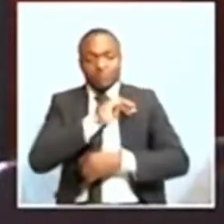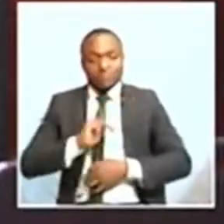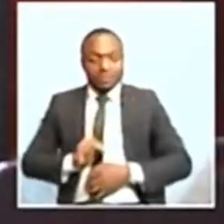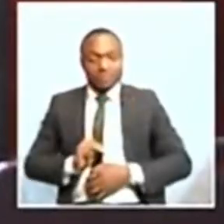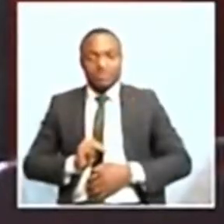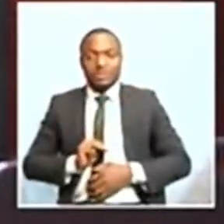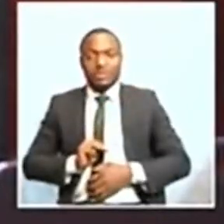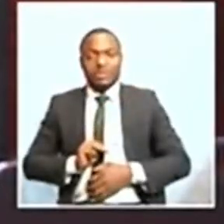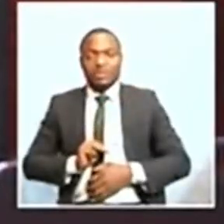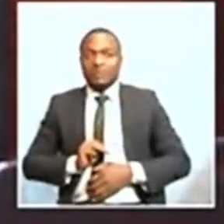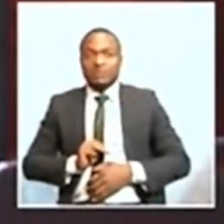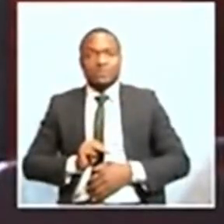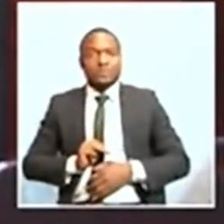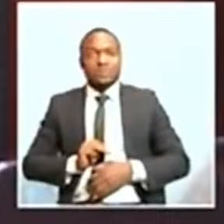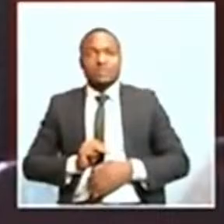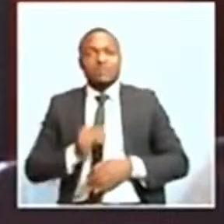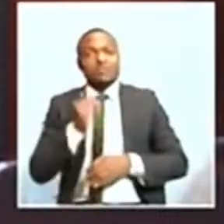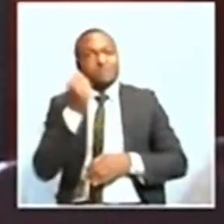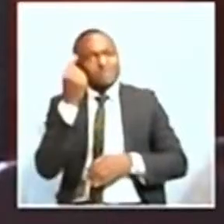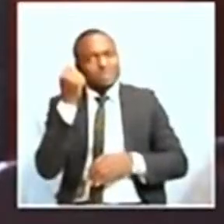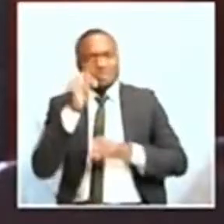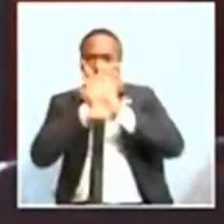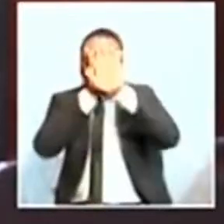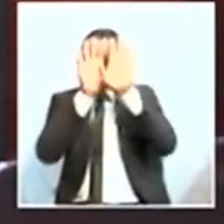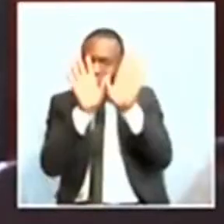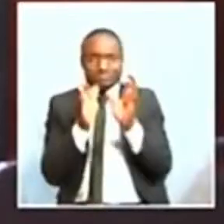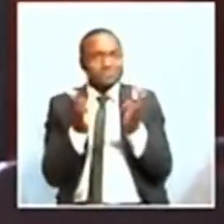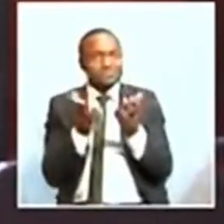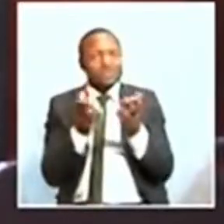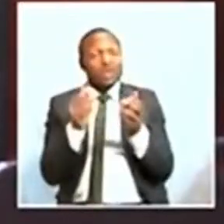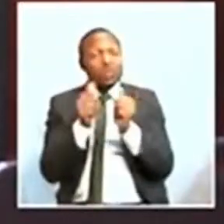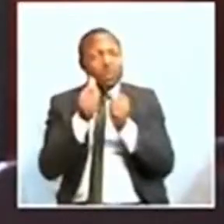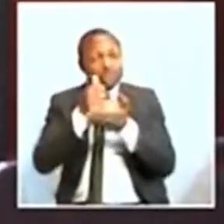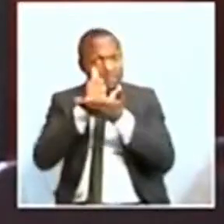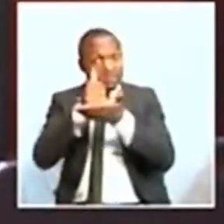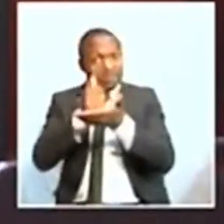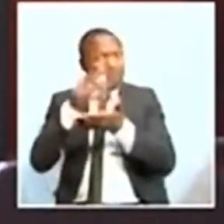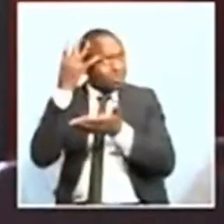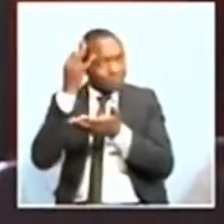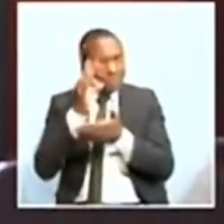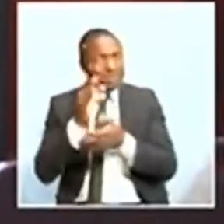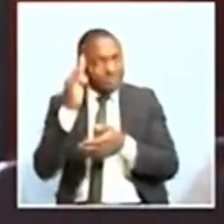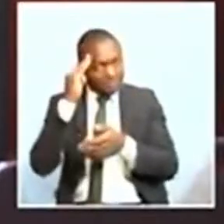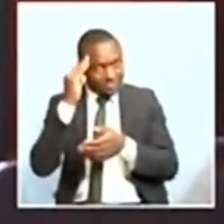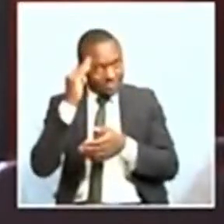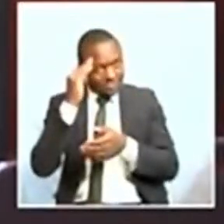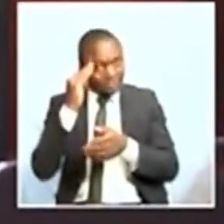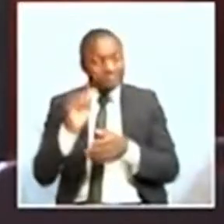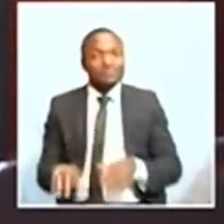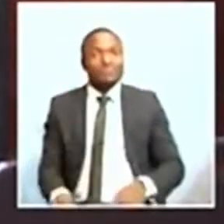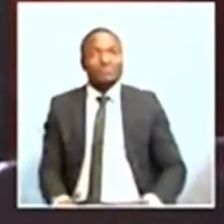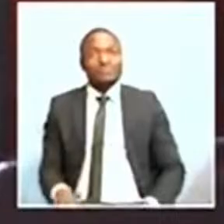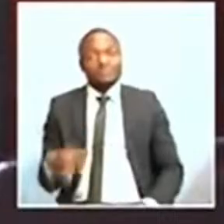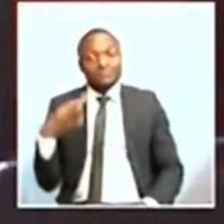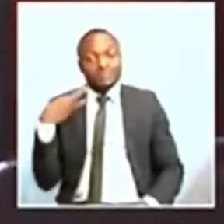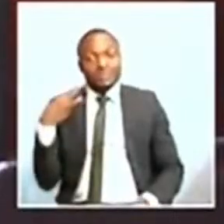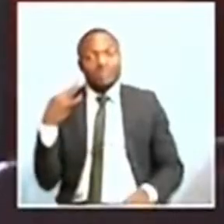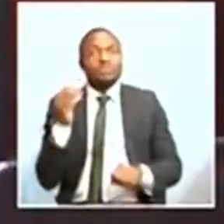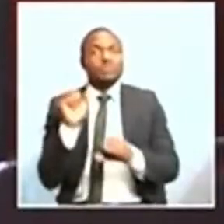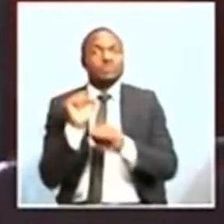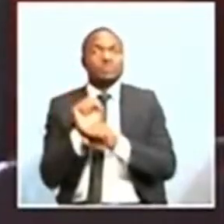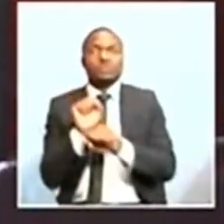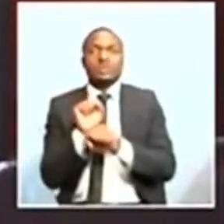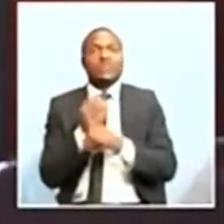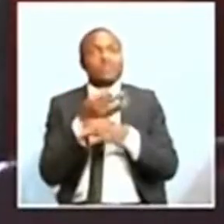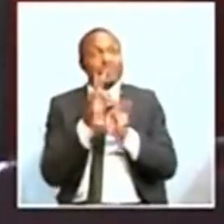left behind. So with the assistance of the clerk, because I know voluntary basis sometimes doesn't yield